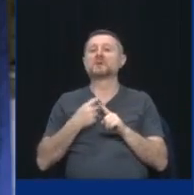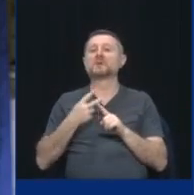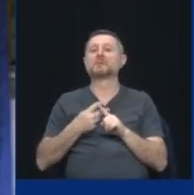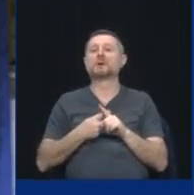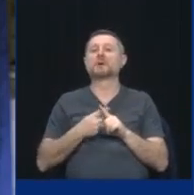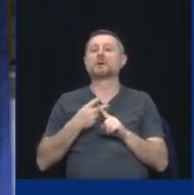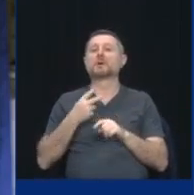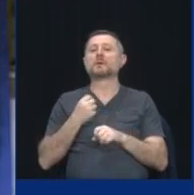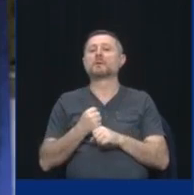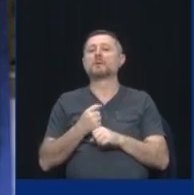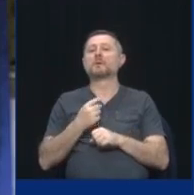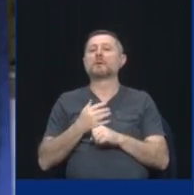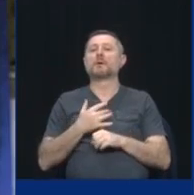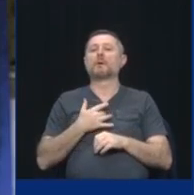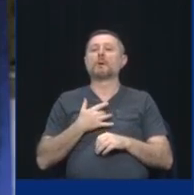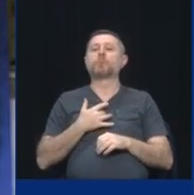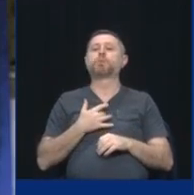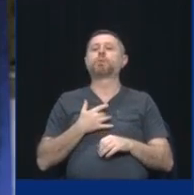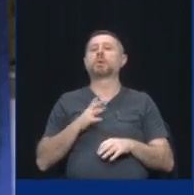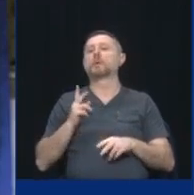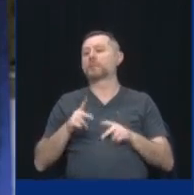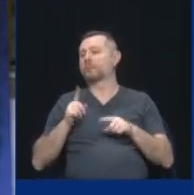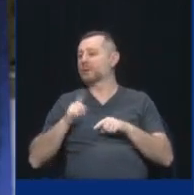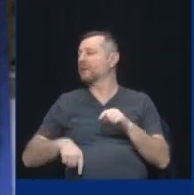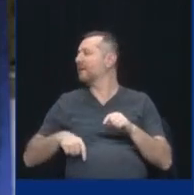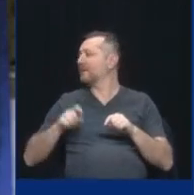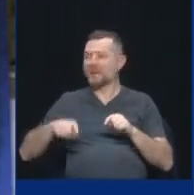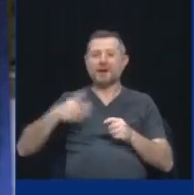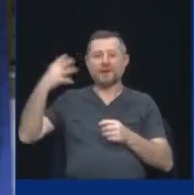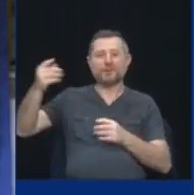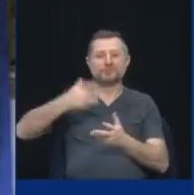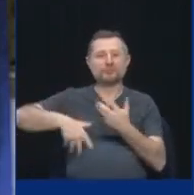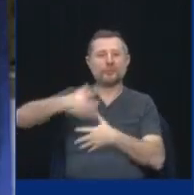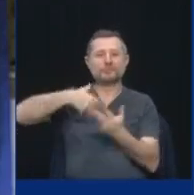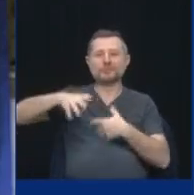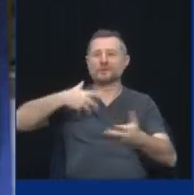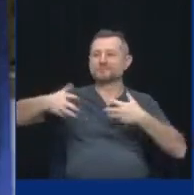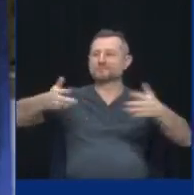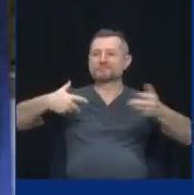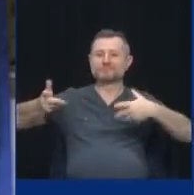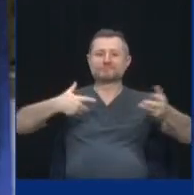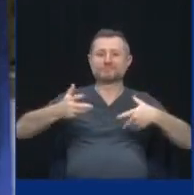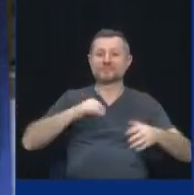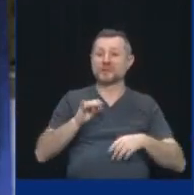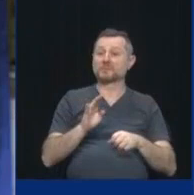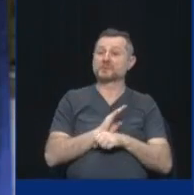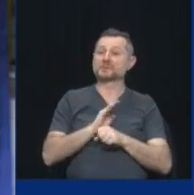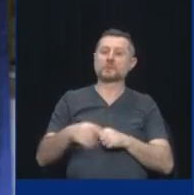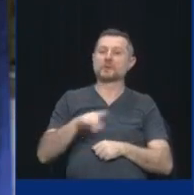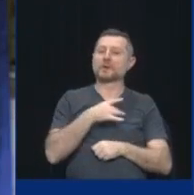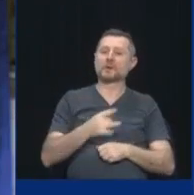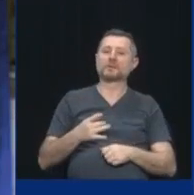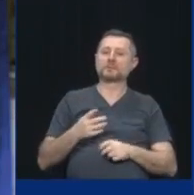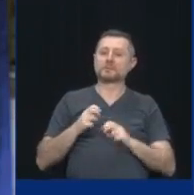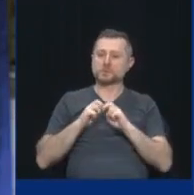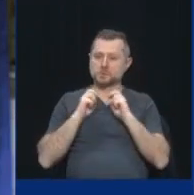like socialization. Businesses like to sit around the table and bounce ideas off each